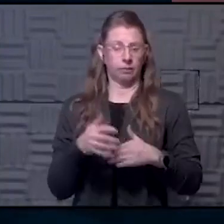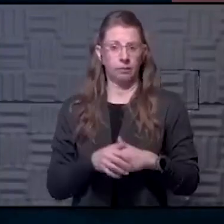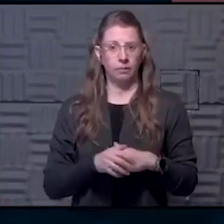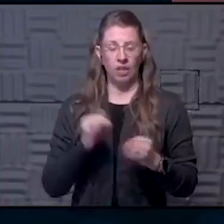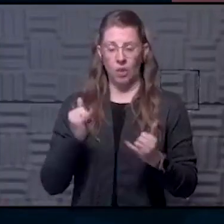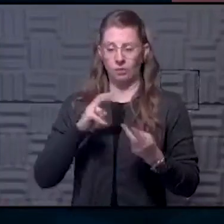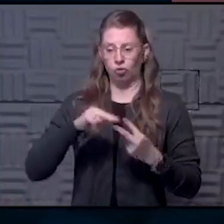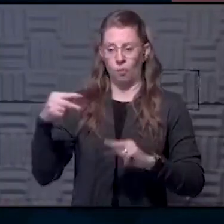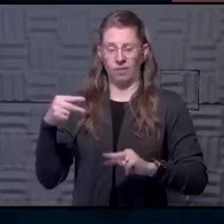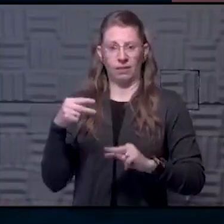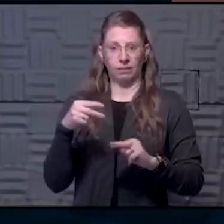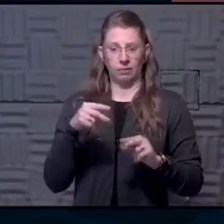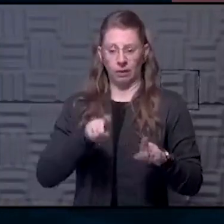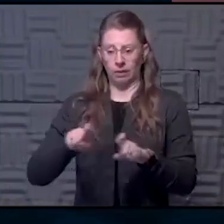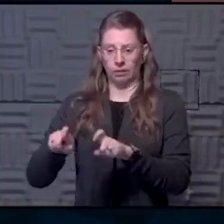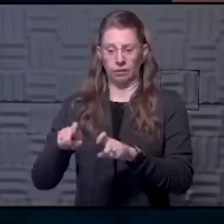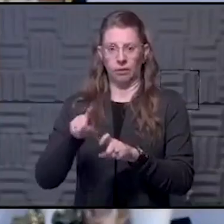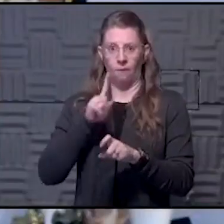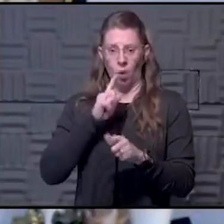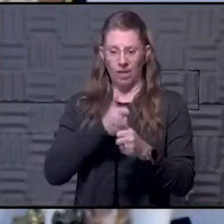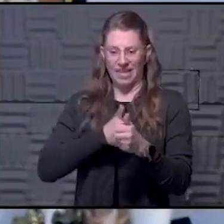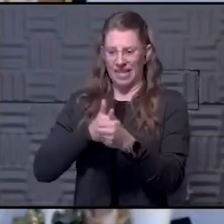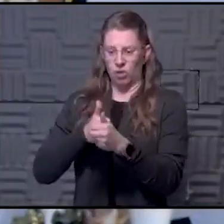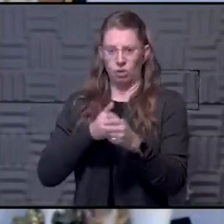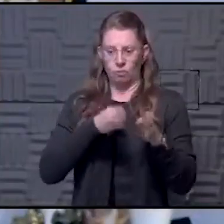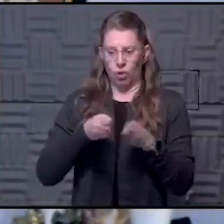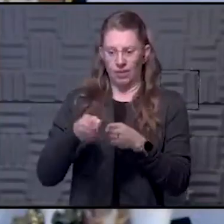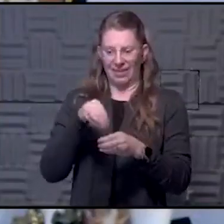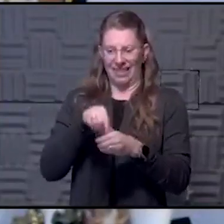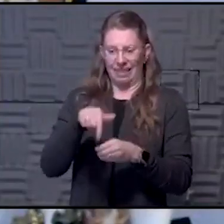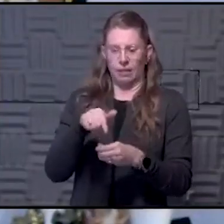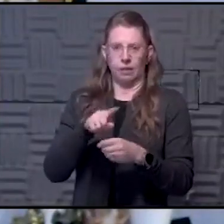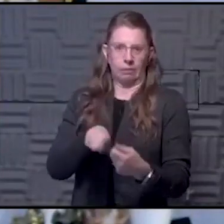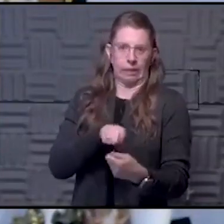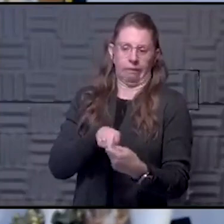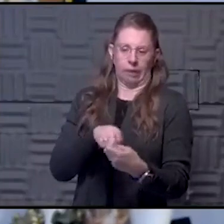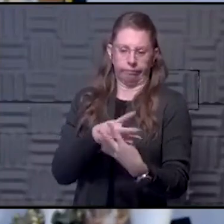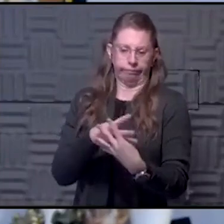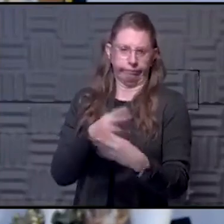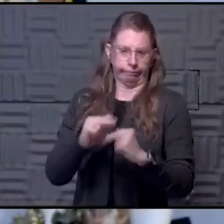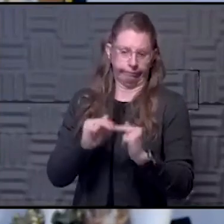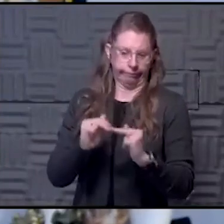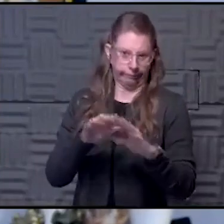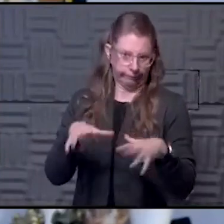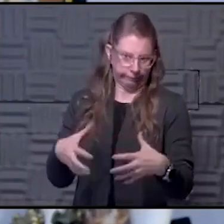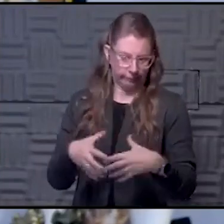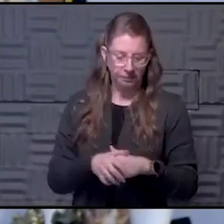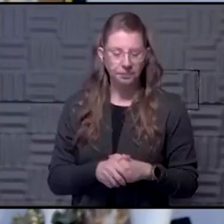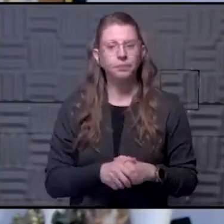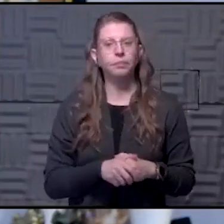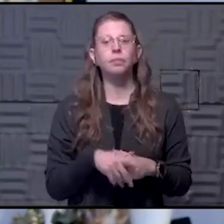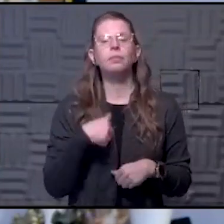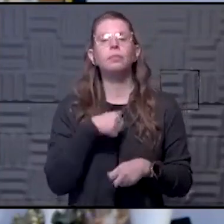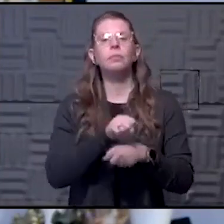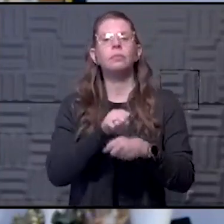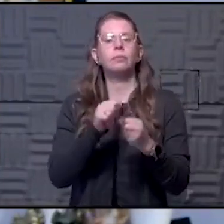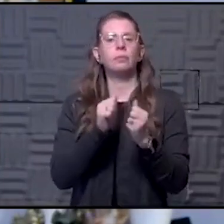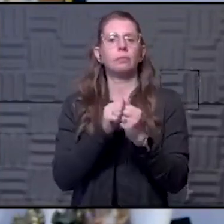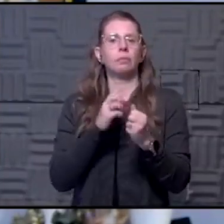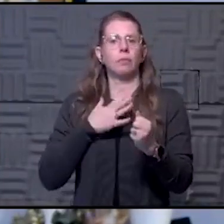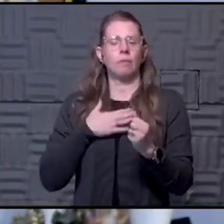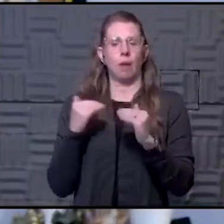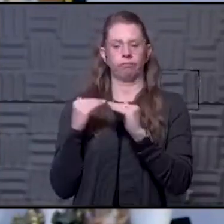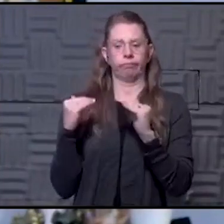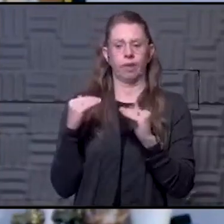genomic sequencing on every one of those persons in this particular correctional facility. So we're, and I work with my colleague,